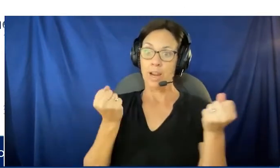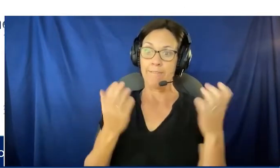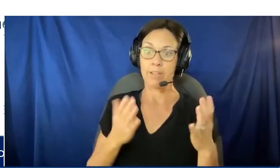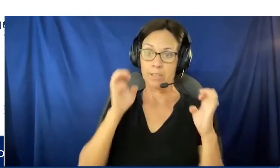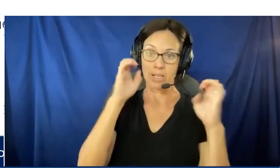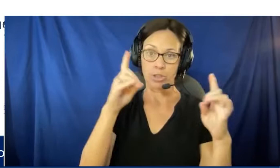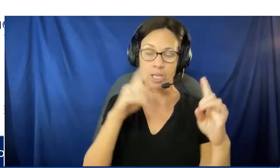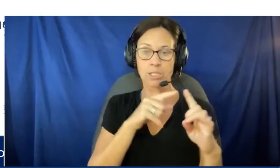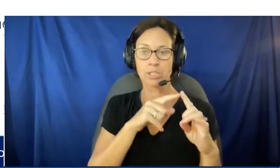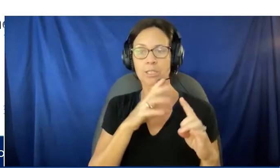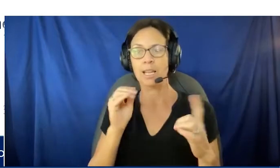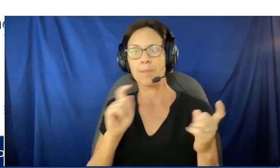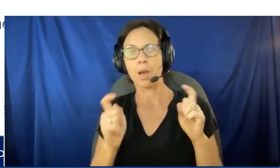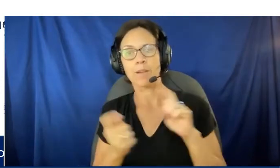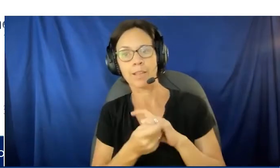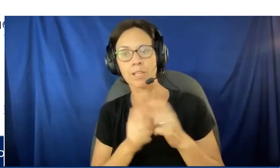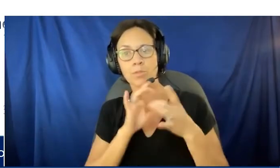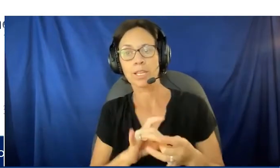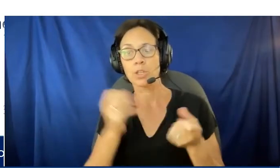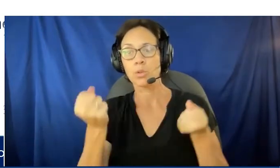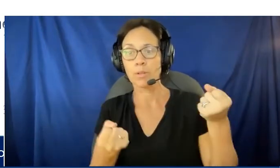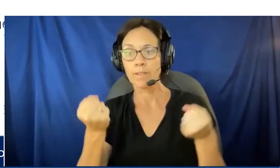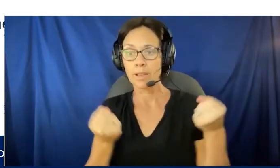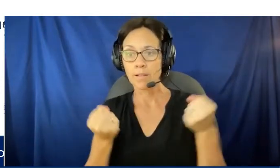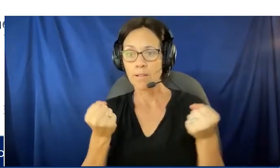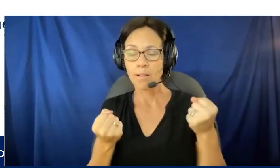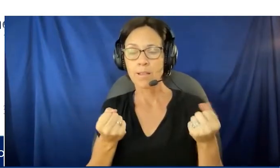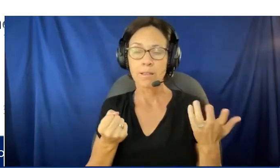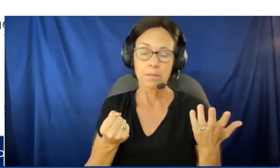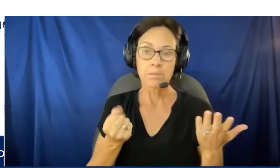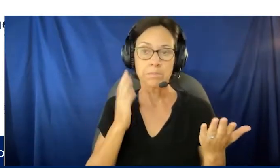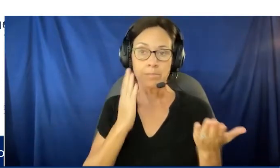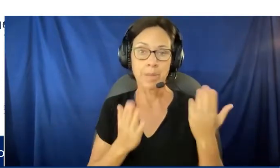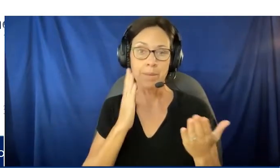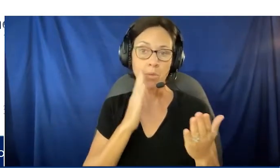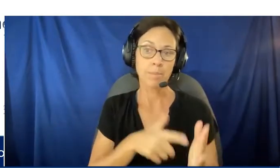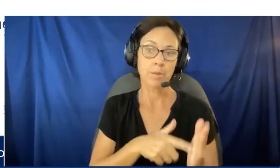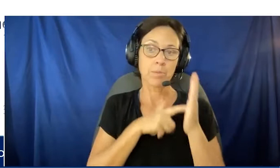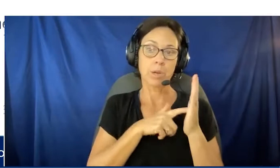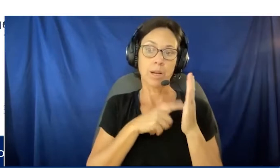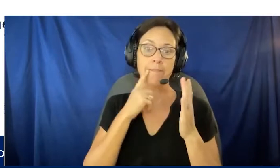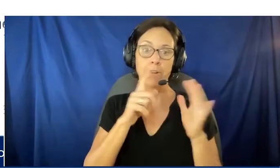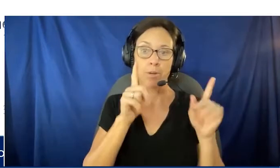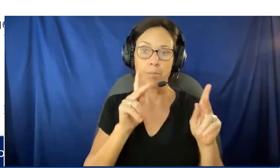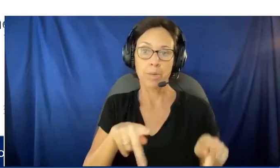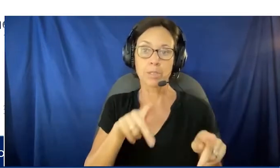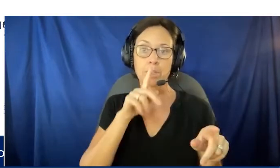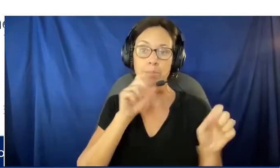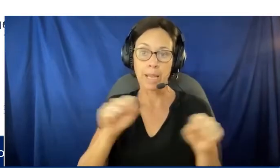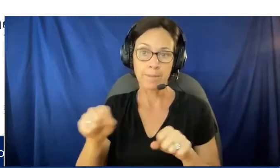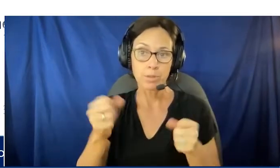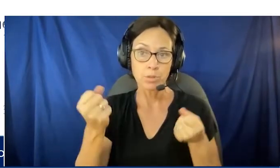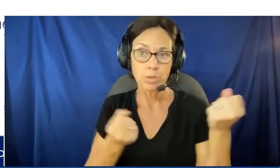the modifications that a vehicle might need to allow for an individual to drive,